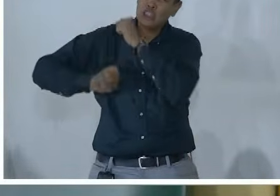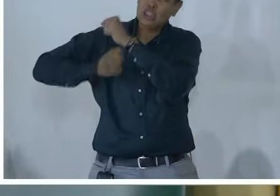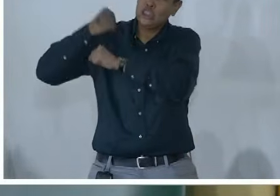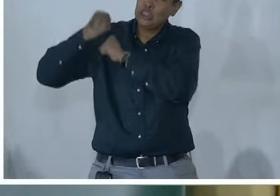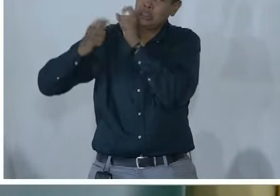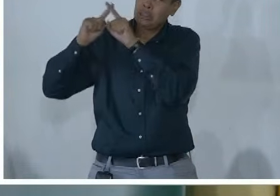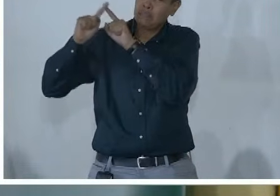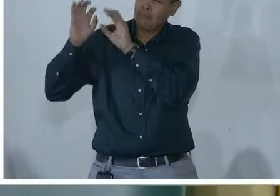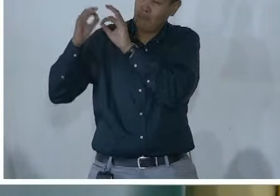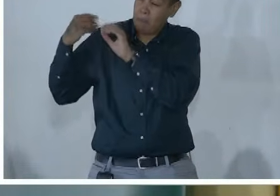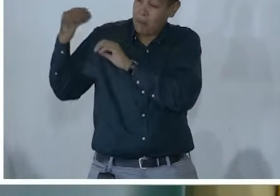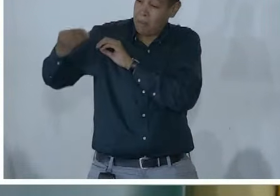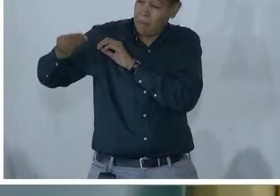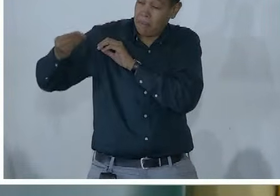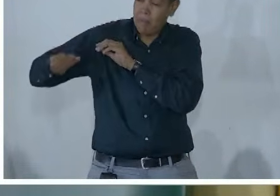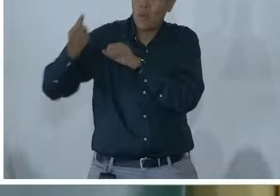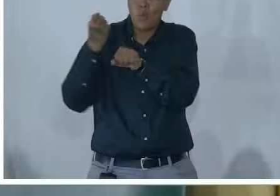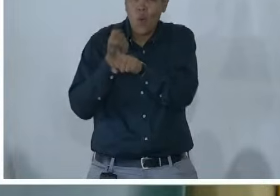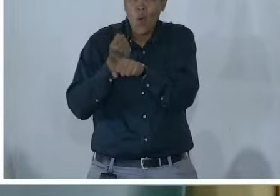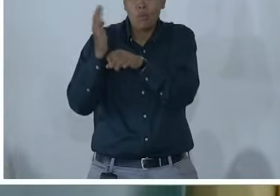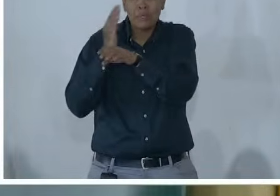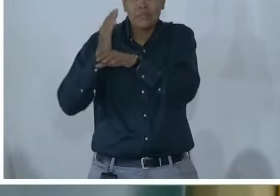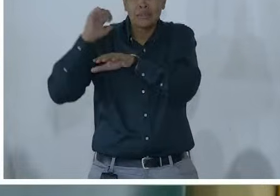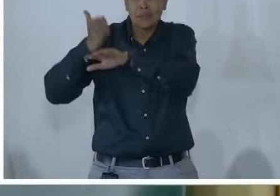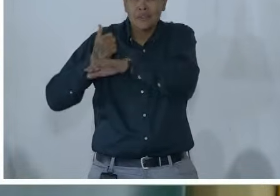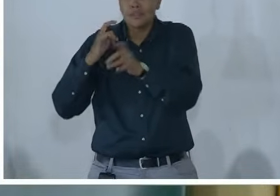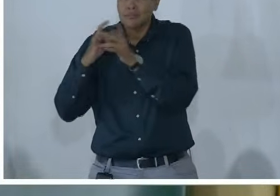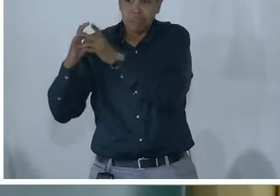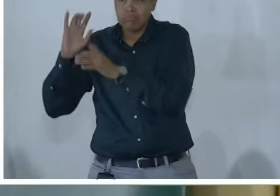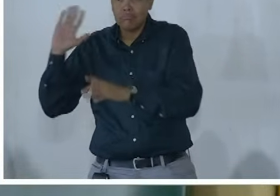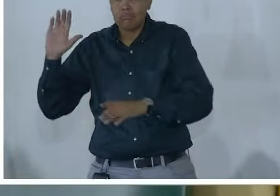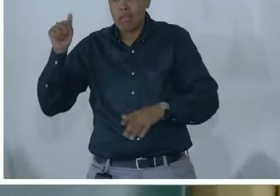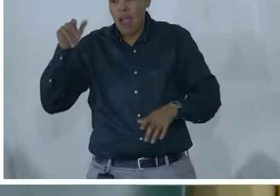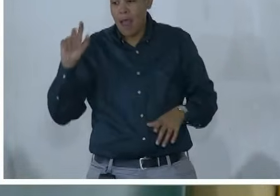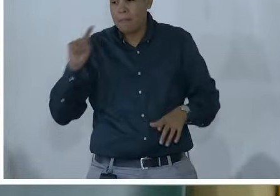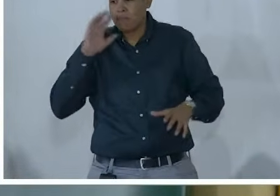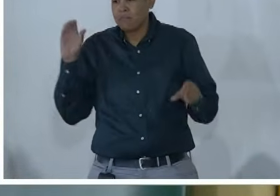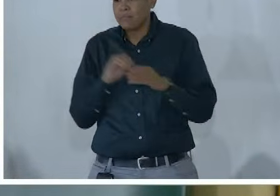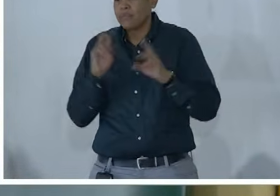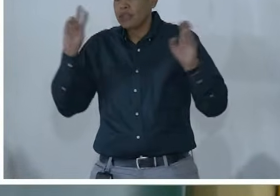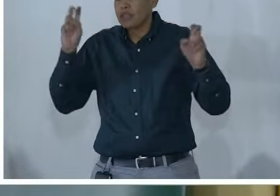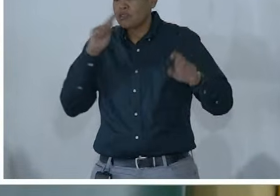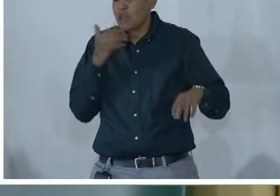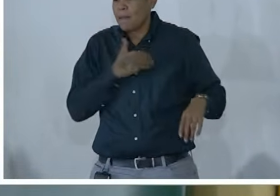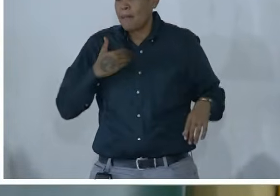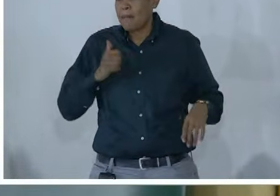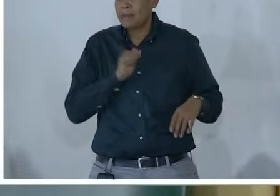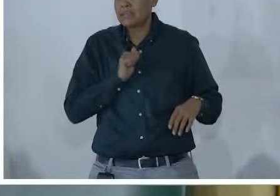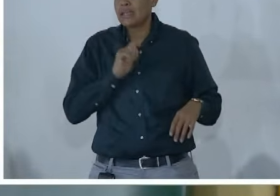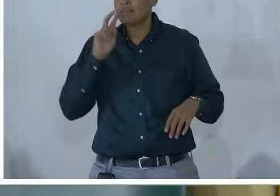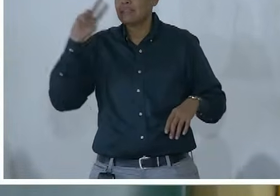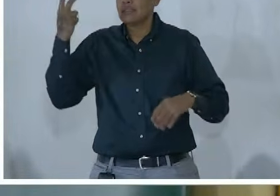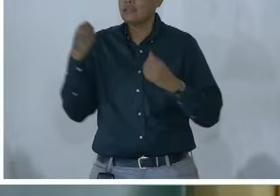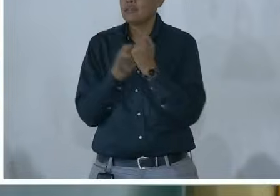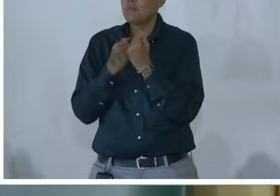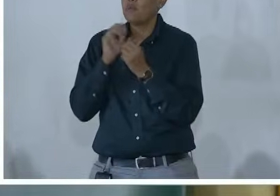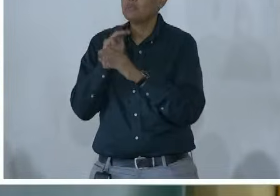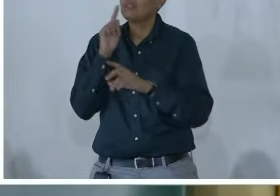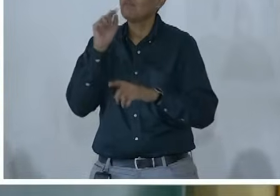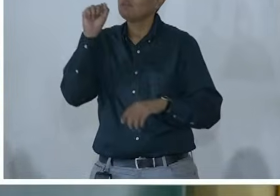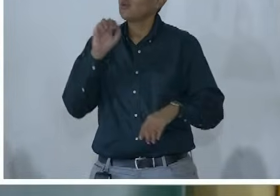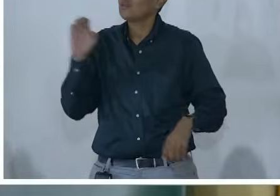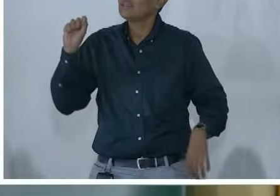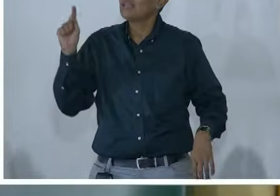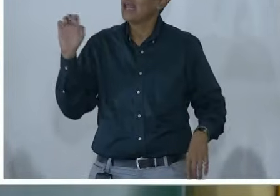work, enterprise, and opportunity. A matter that the member and my state minister from Southeast